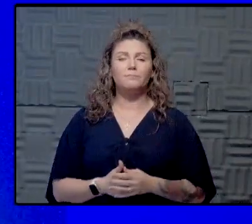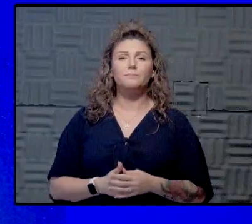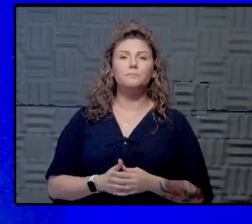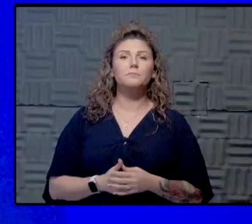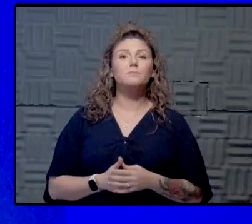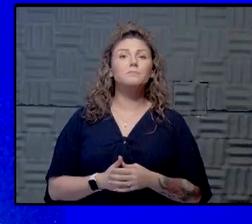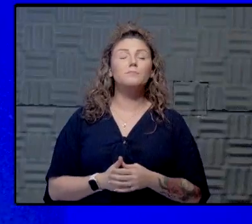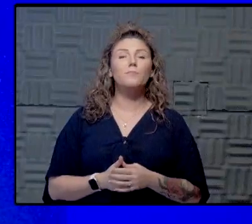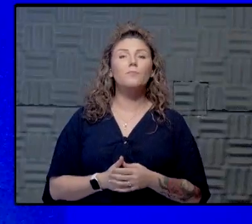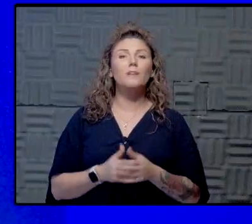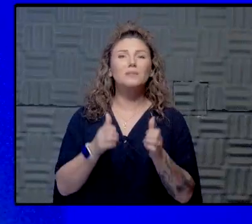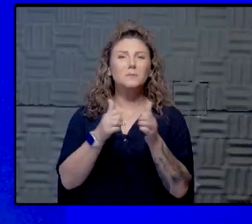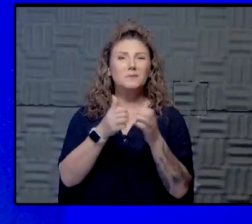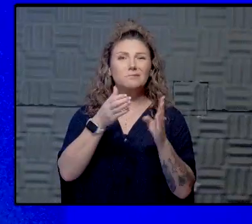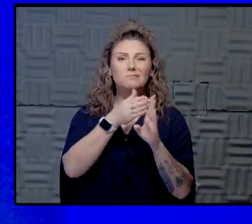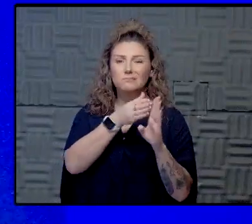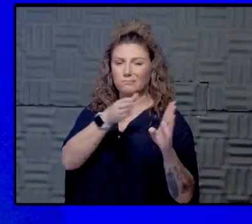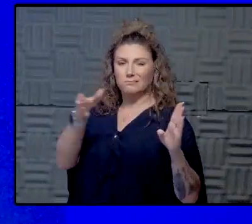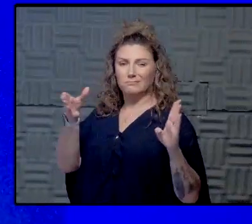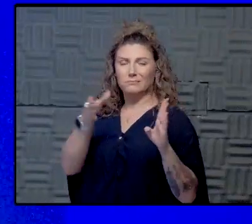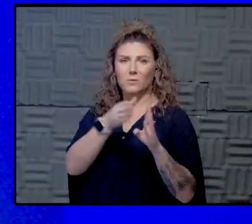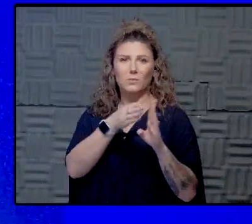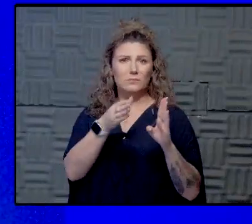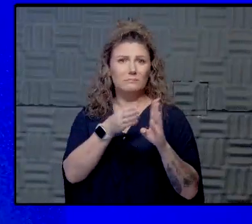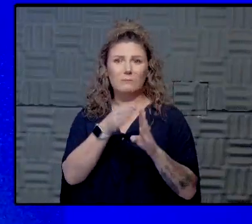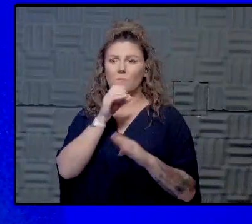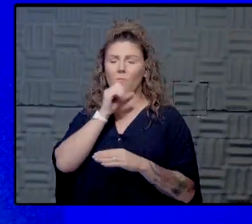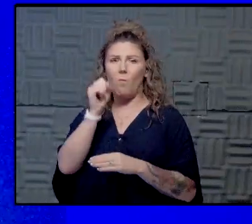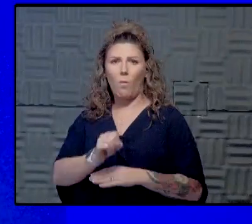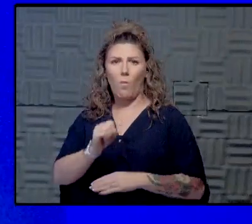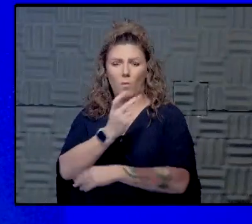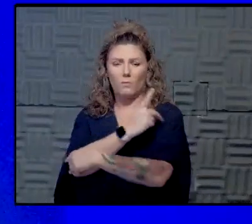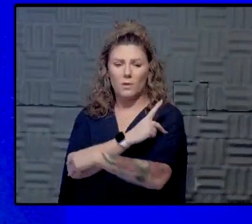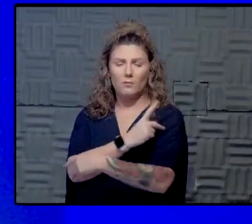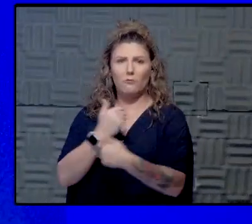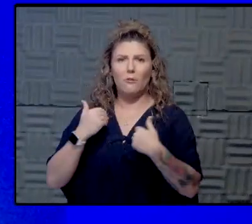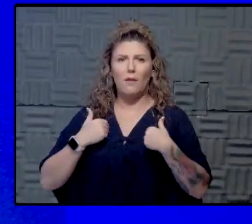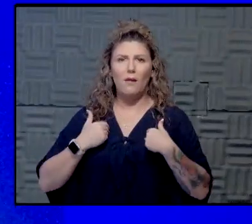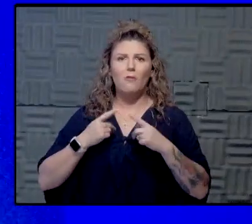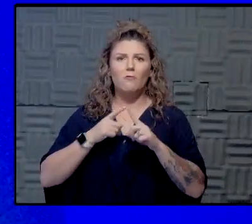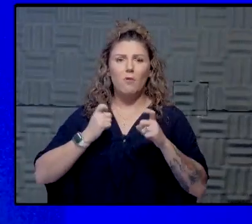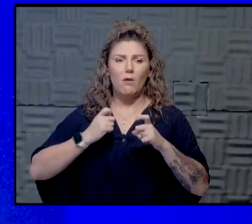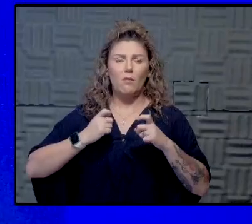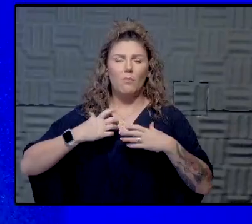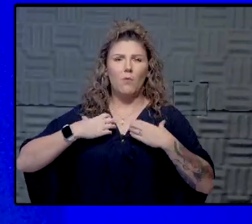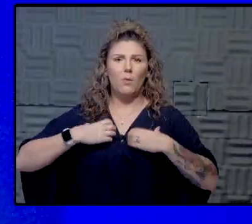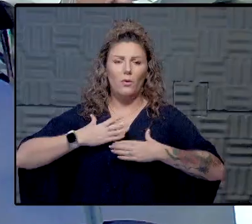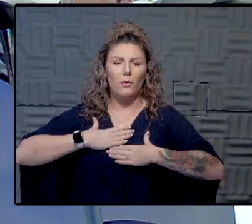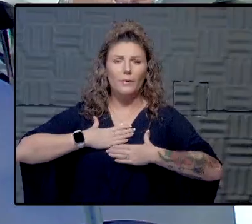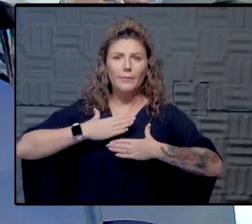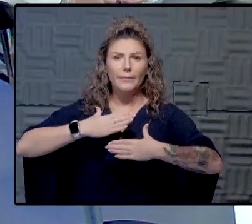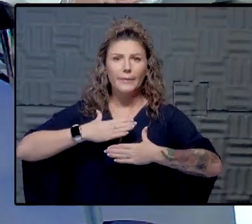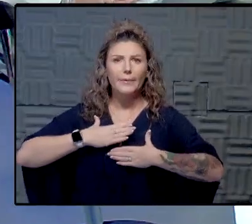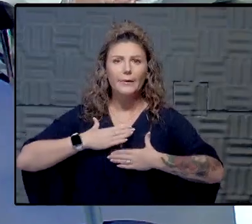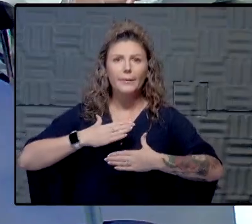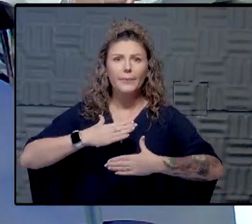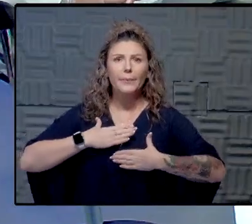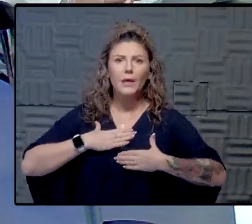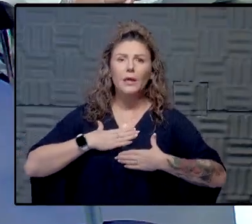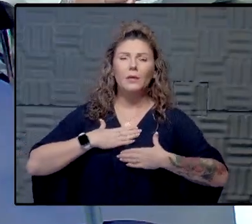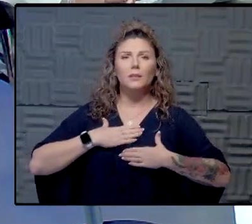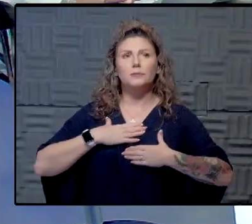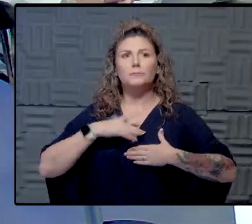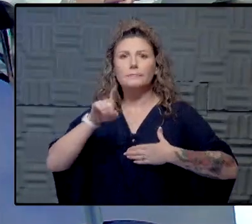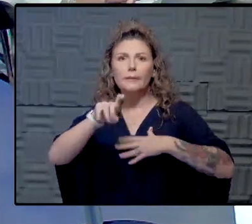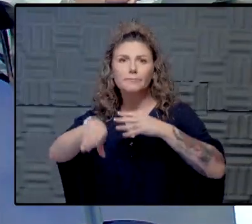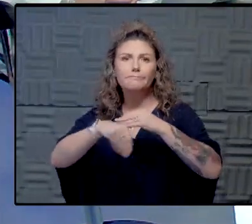That comes with a range of kind of some of the older patients can have some issues from a respiratory status where they're going to have an oxygen